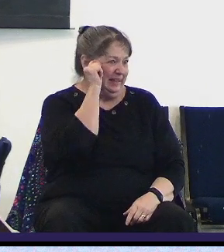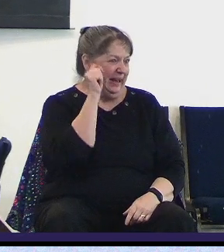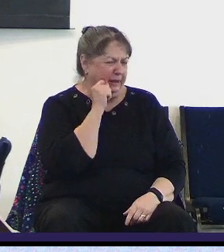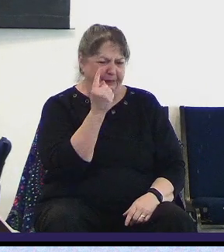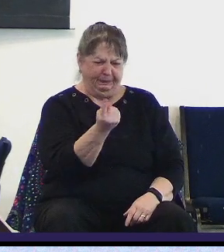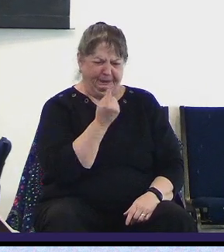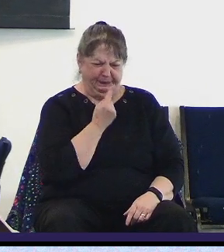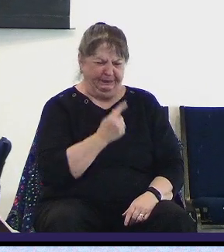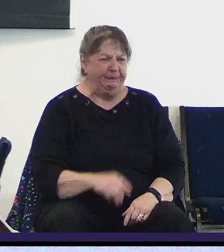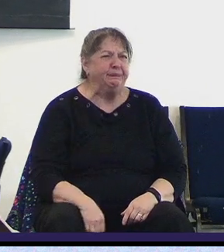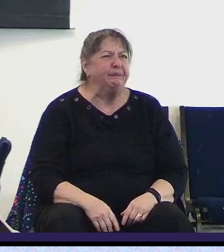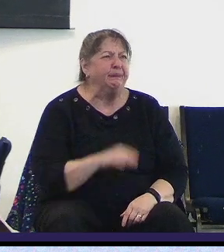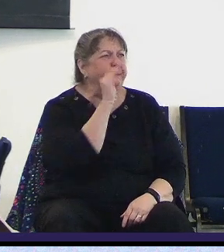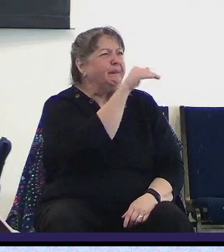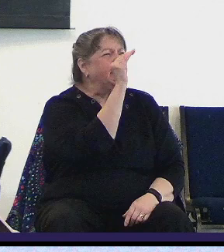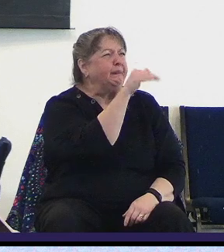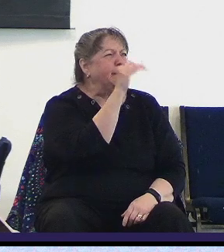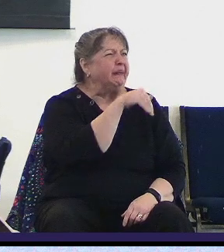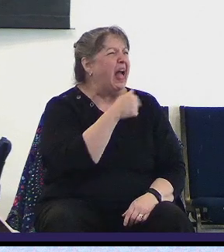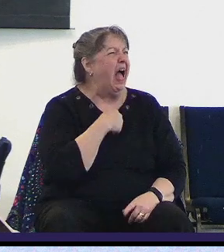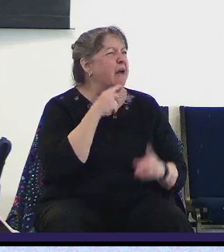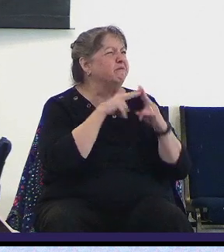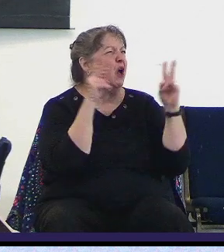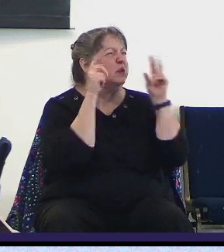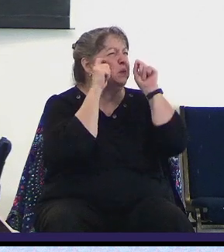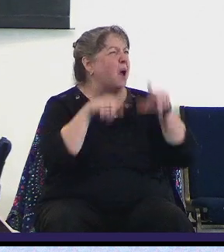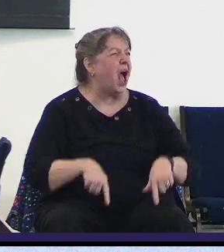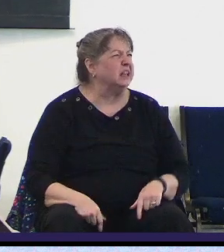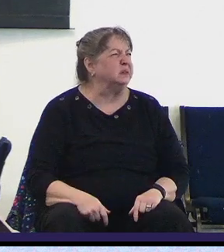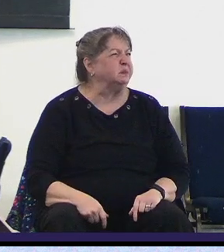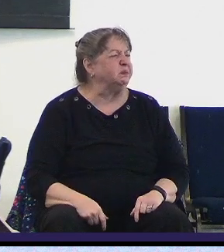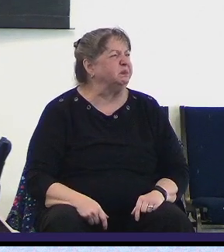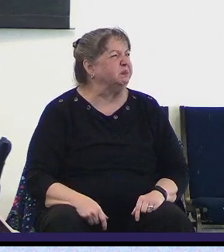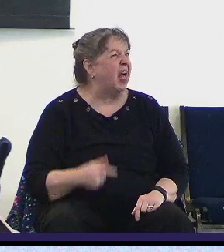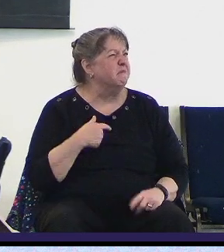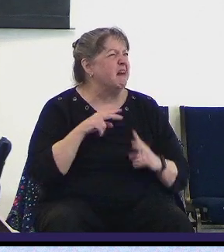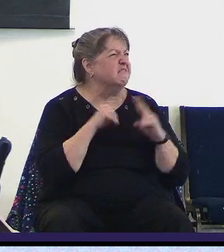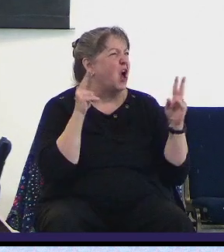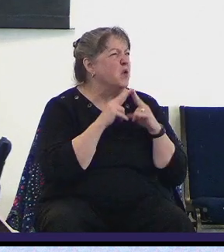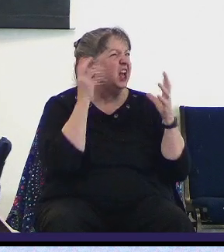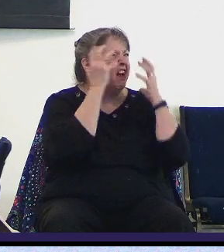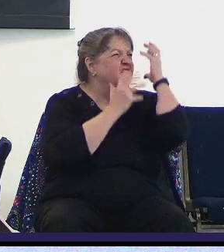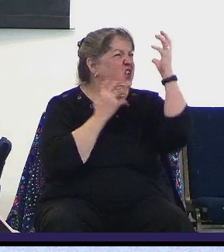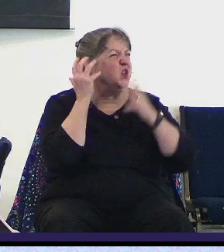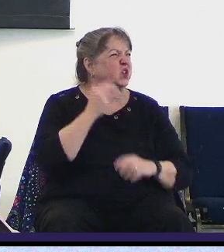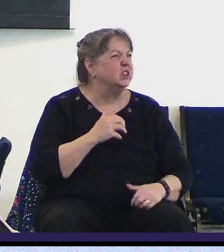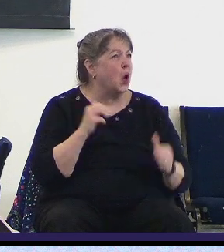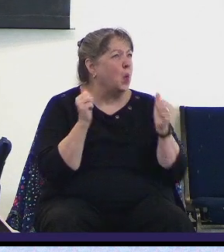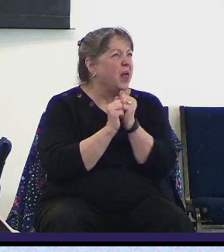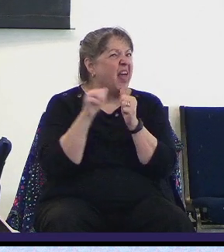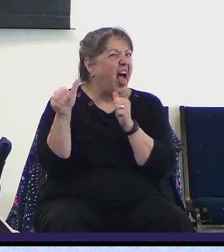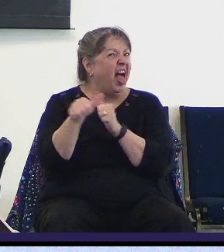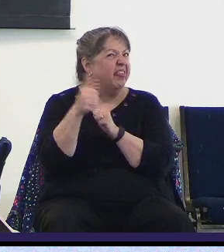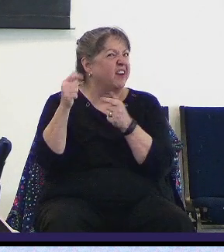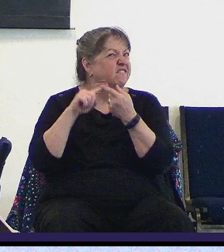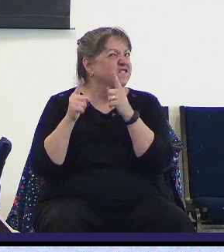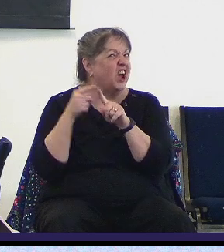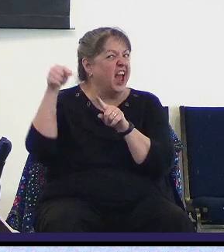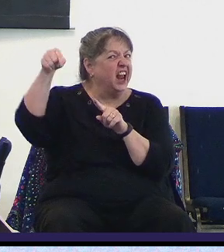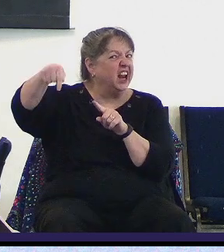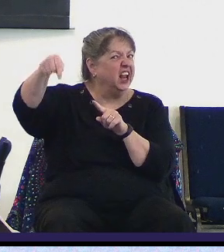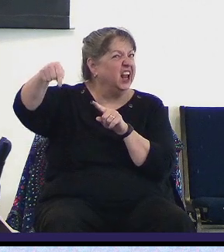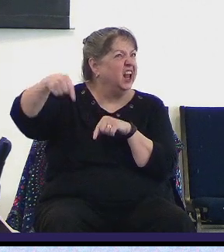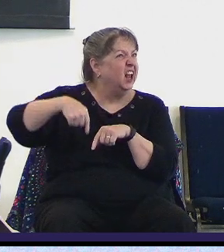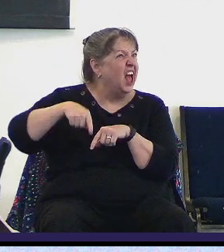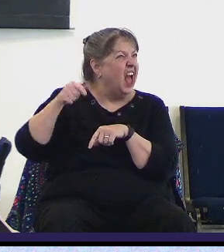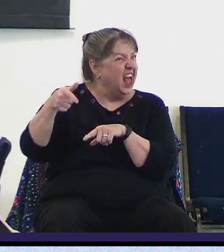and said, you know, I'm very surprised and I'm very confused when I'm around such and such a person who